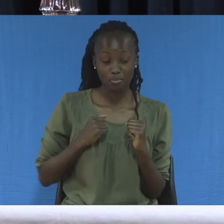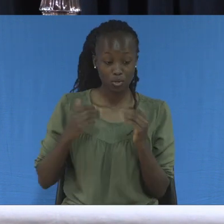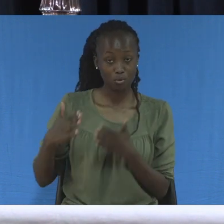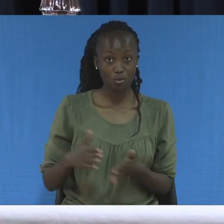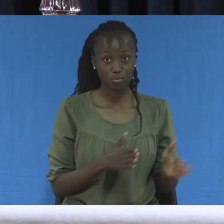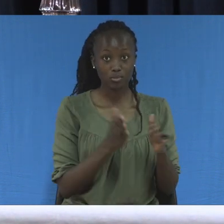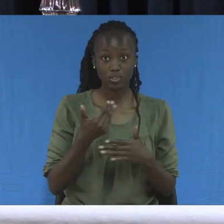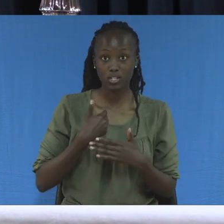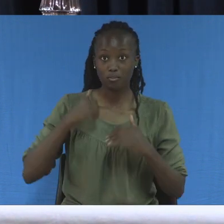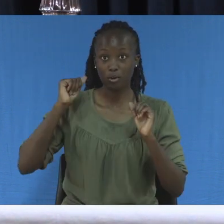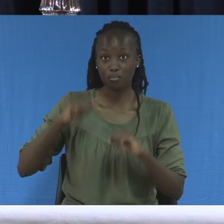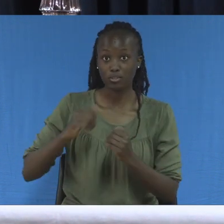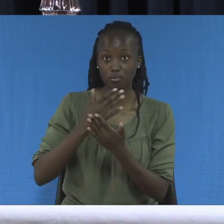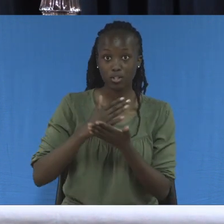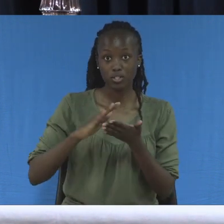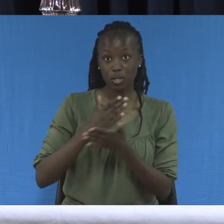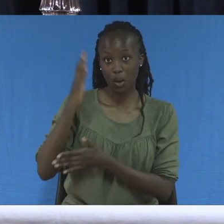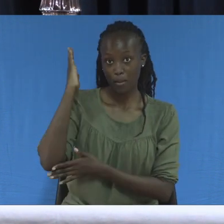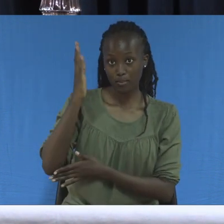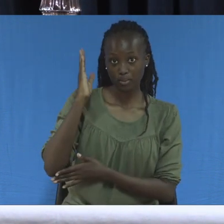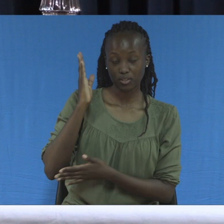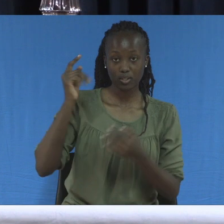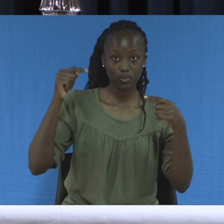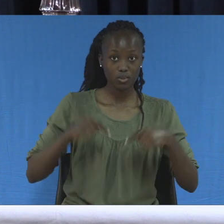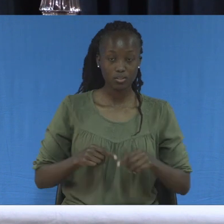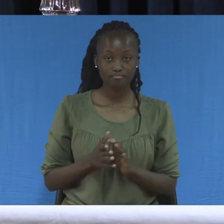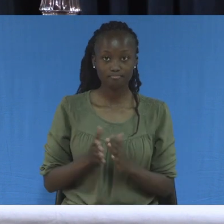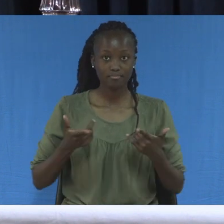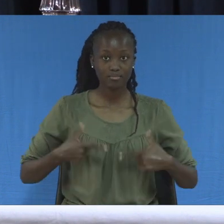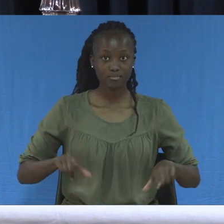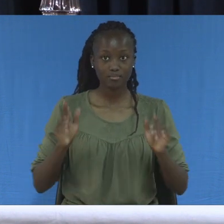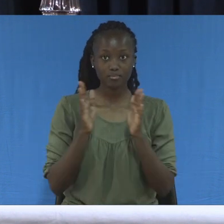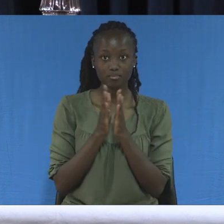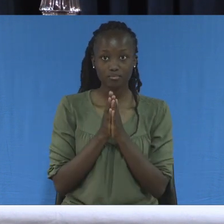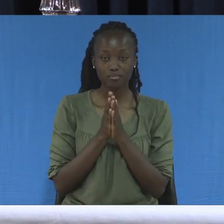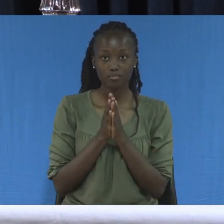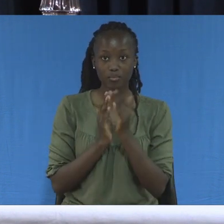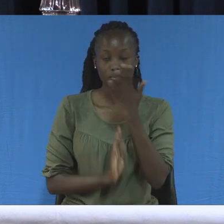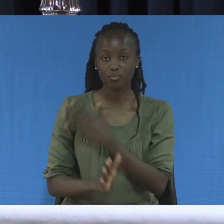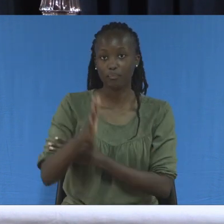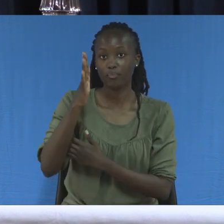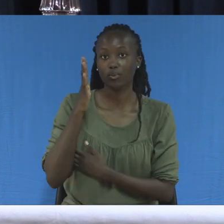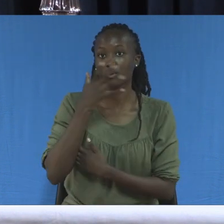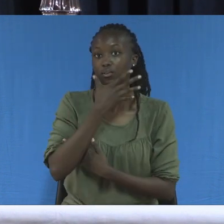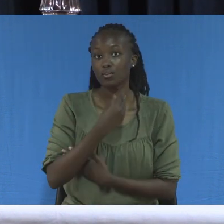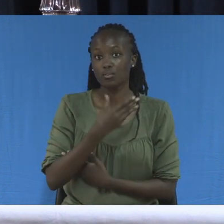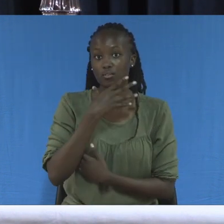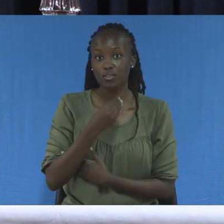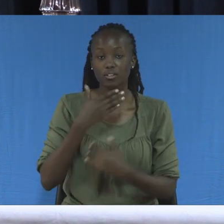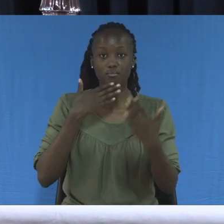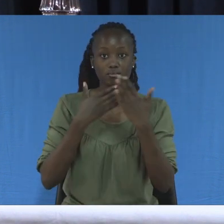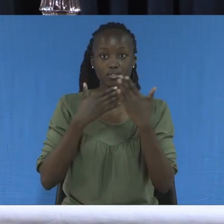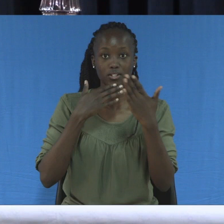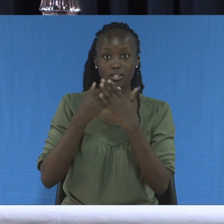to share the word of God with you today. Shall we pray? Our God and our Father, we are grateful